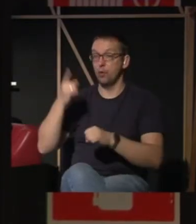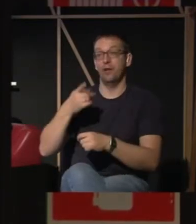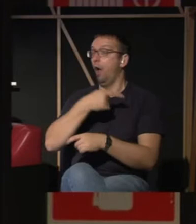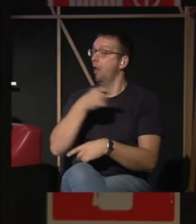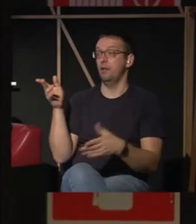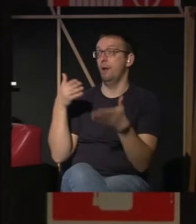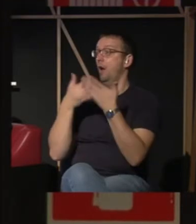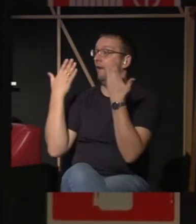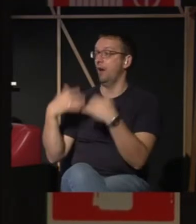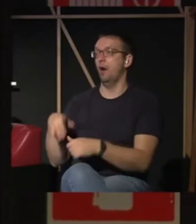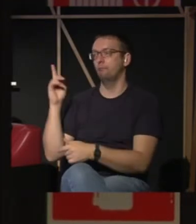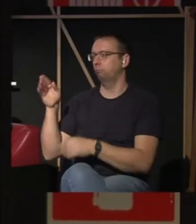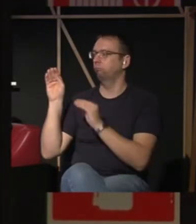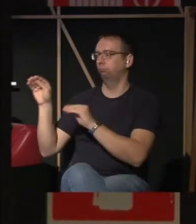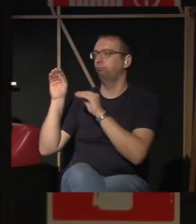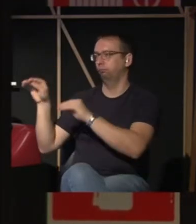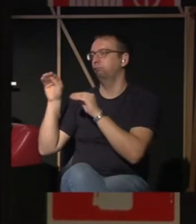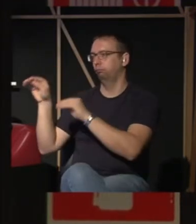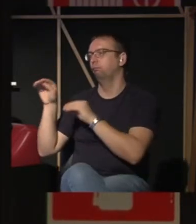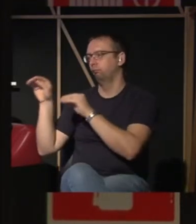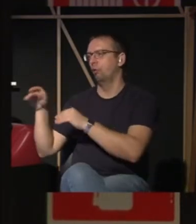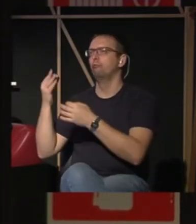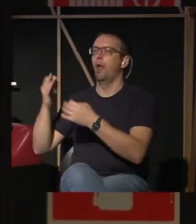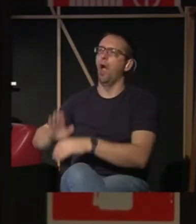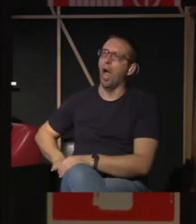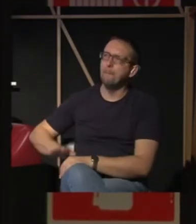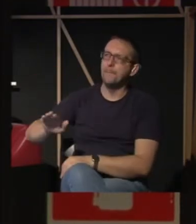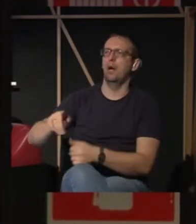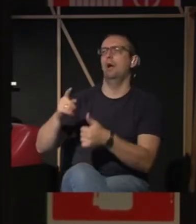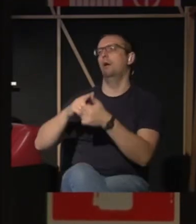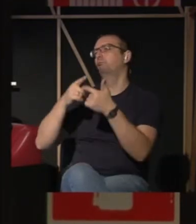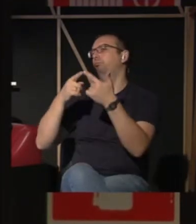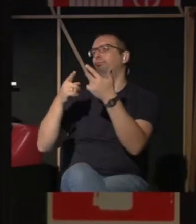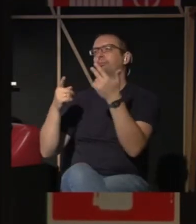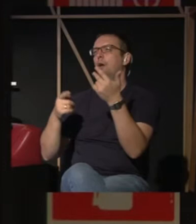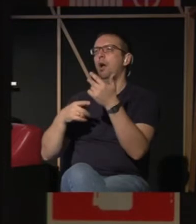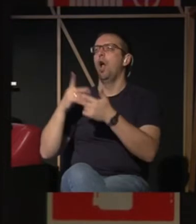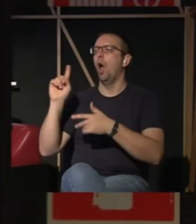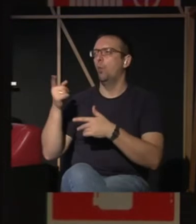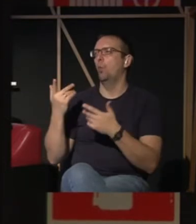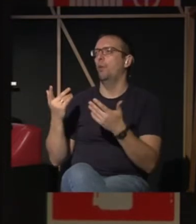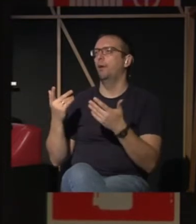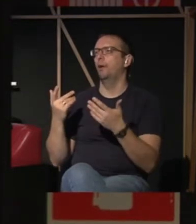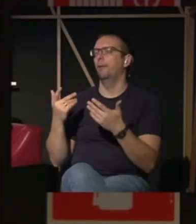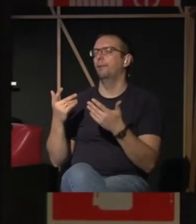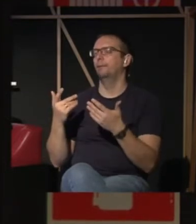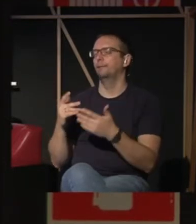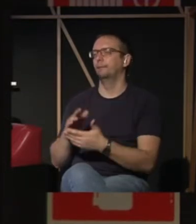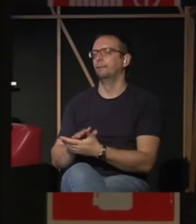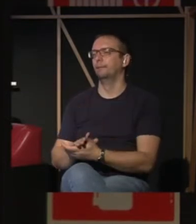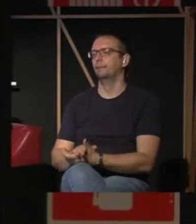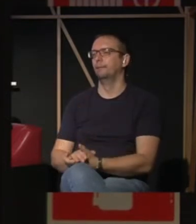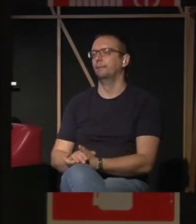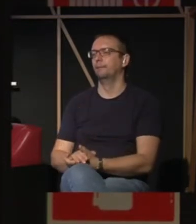at concessions and the commercial displays, and also the installation of ramps, which I already mentioned, but